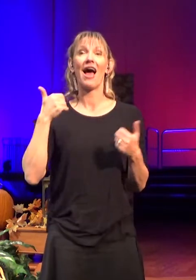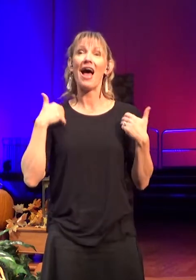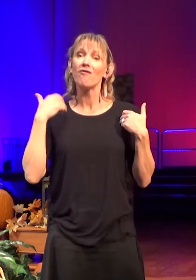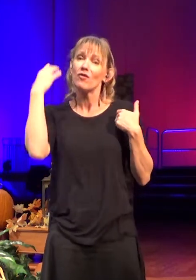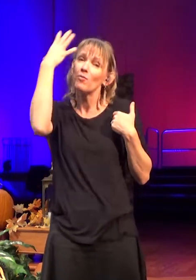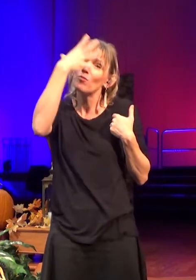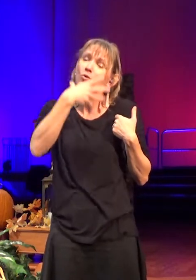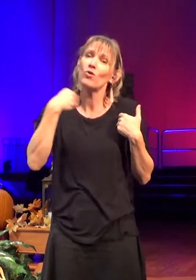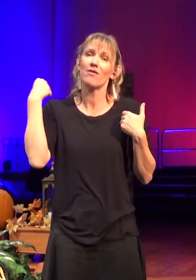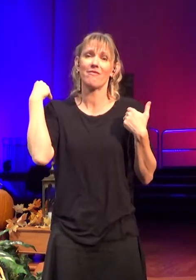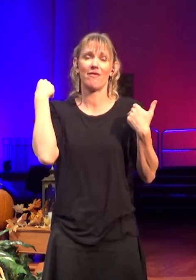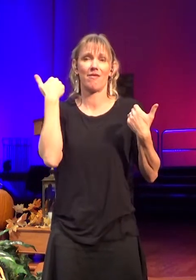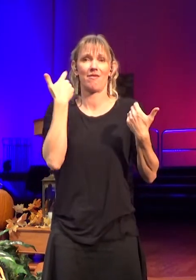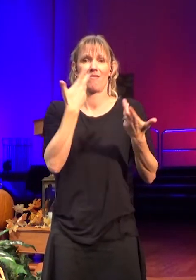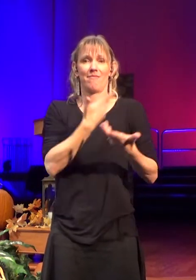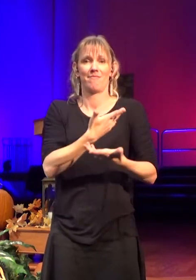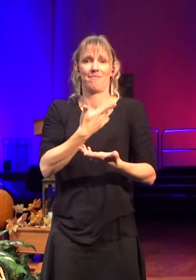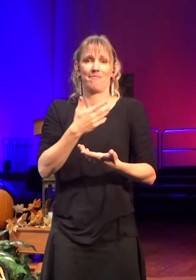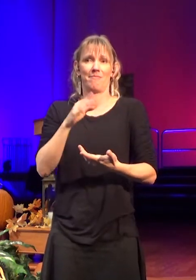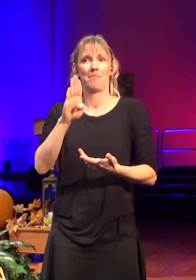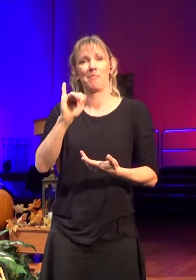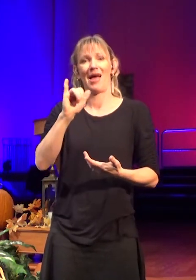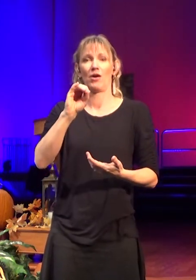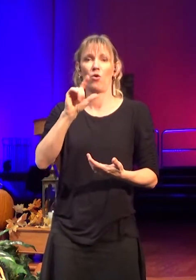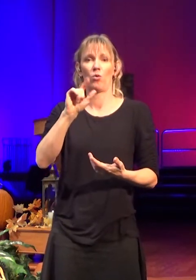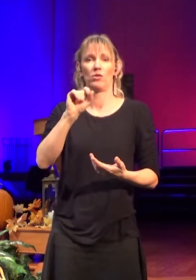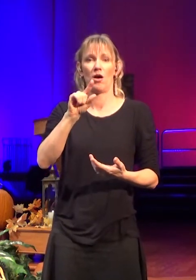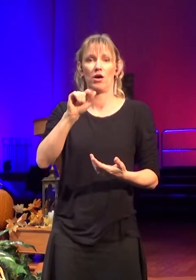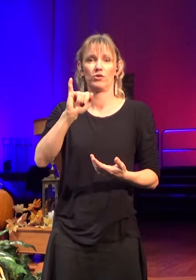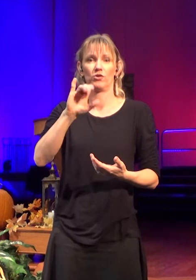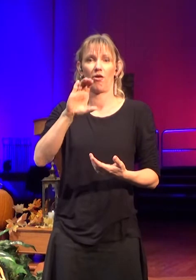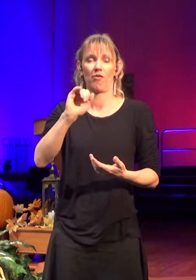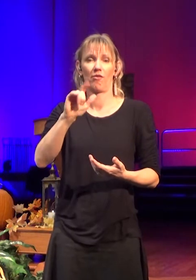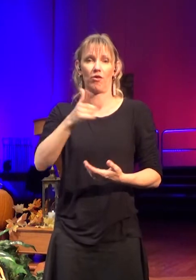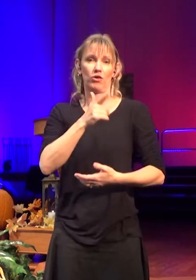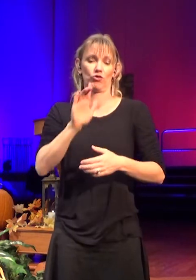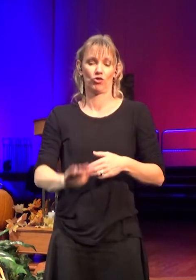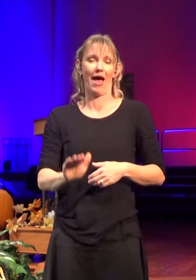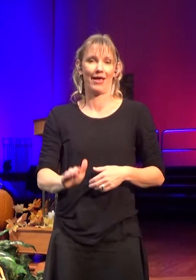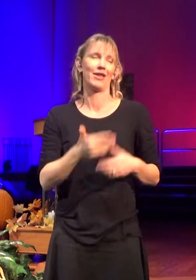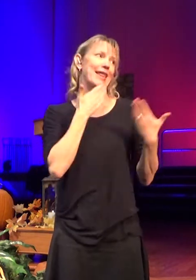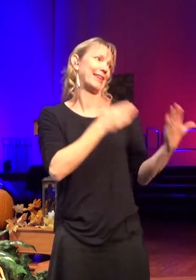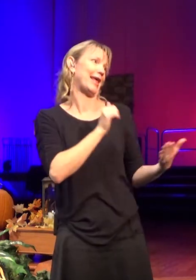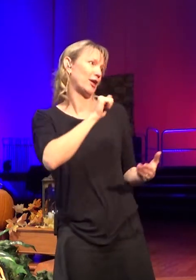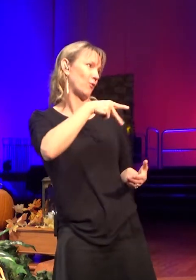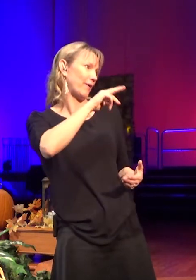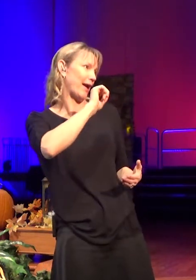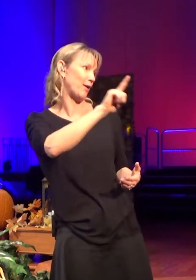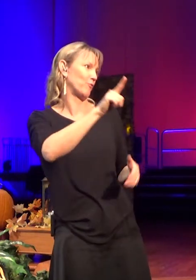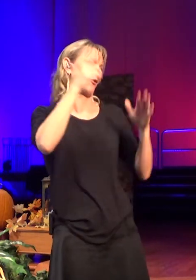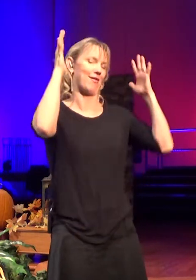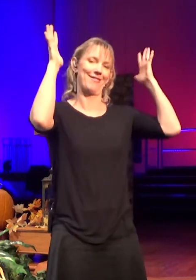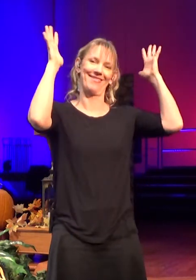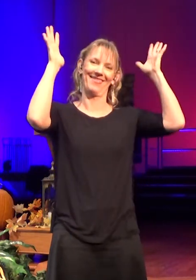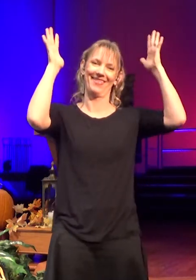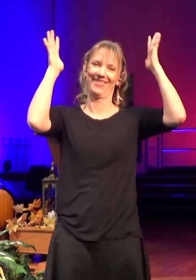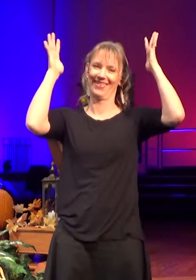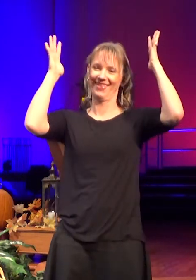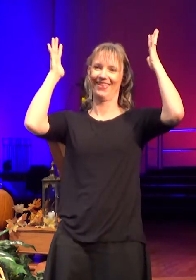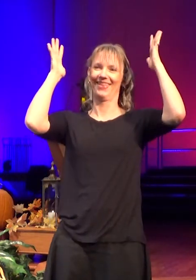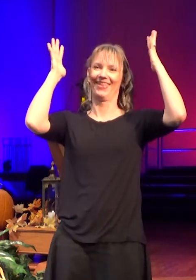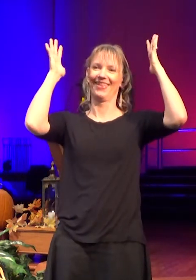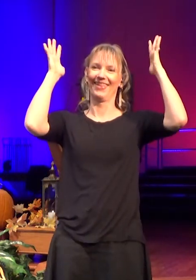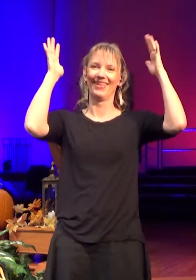A couple years later, I have this beautiful biological child. Thank you, April.